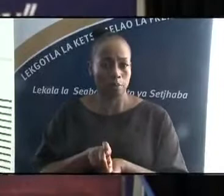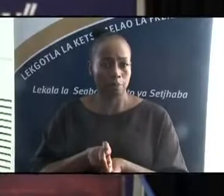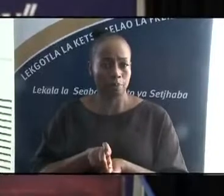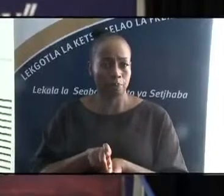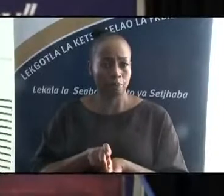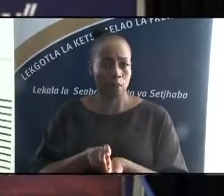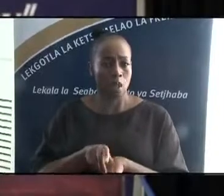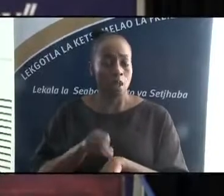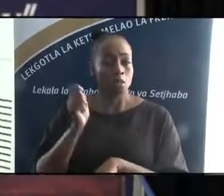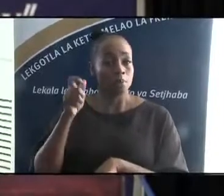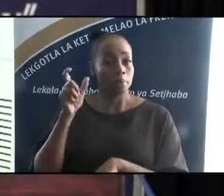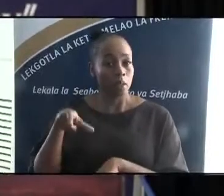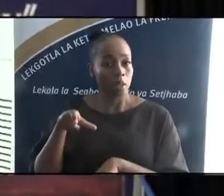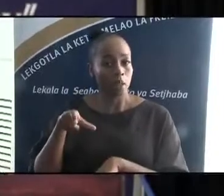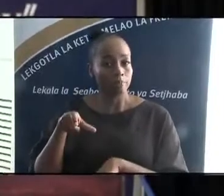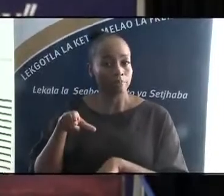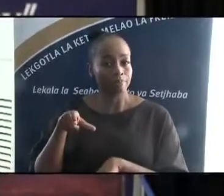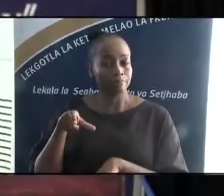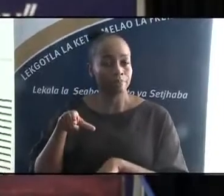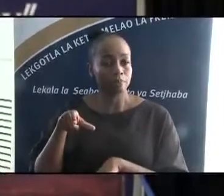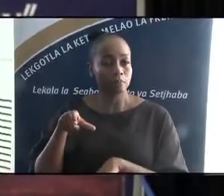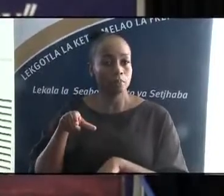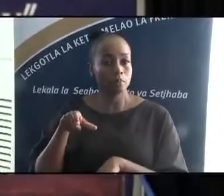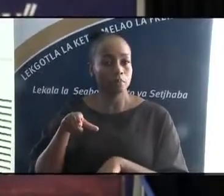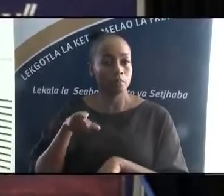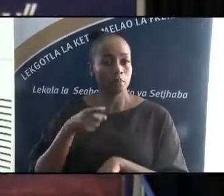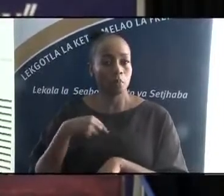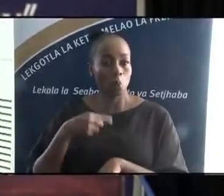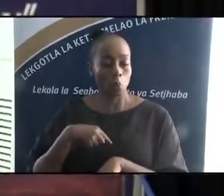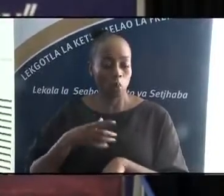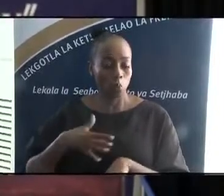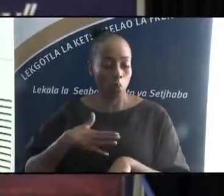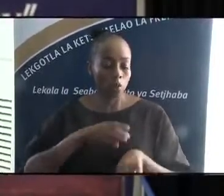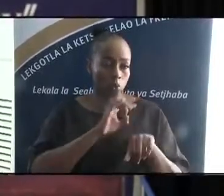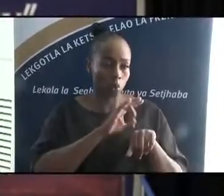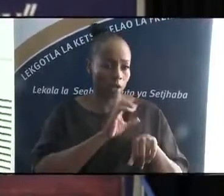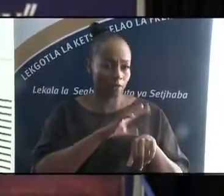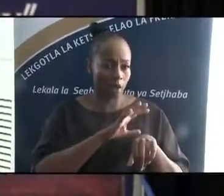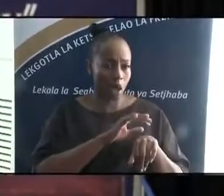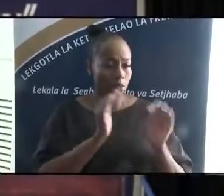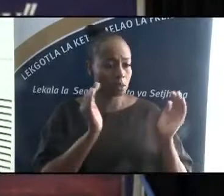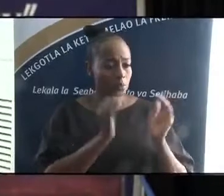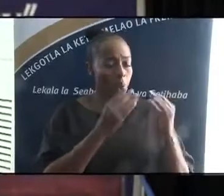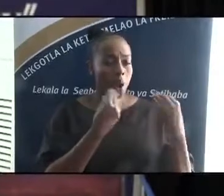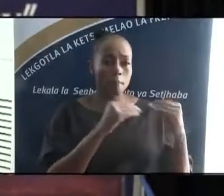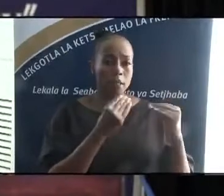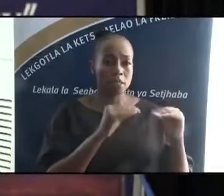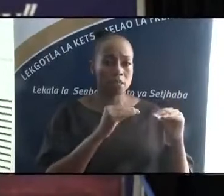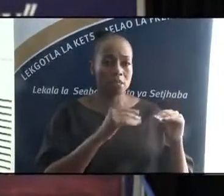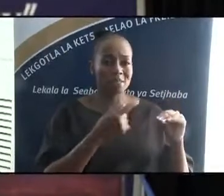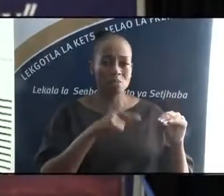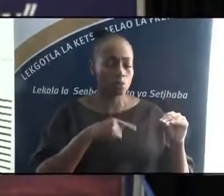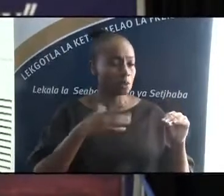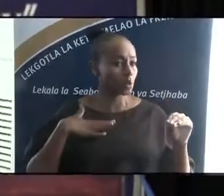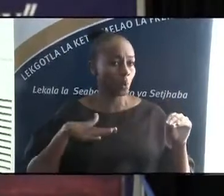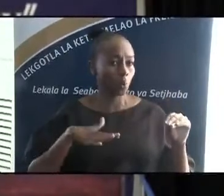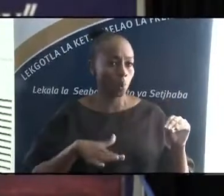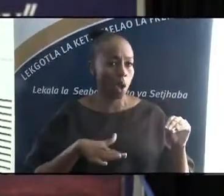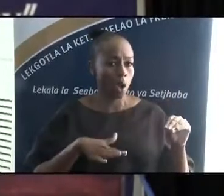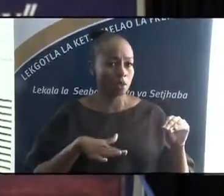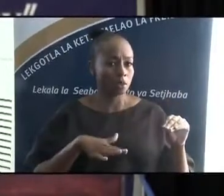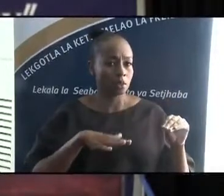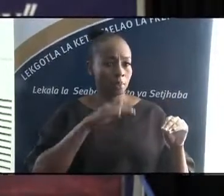Honourable Speaker, through you, we'd like to advise SMMEs that we condemn